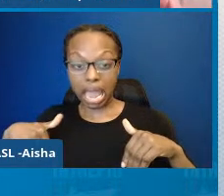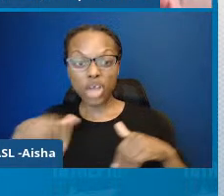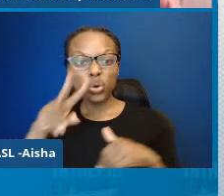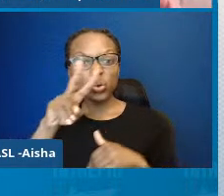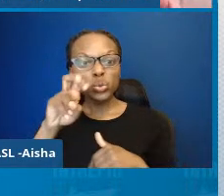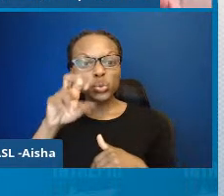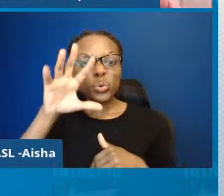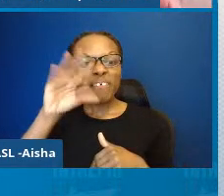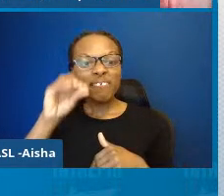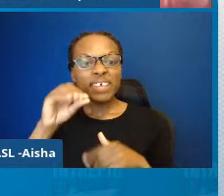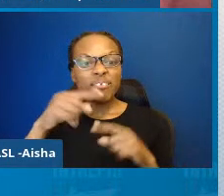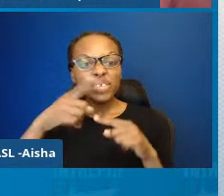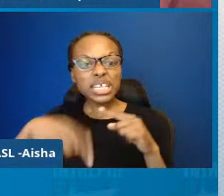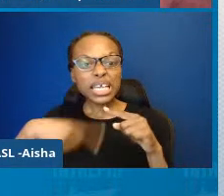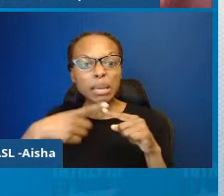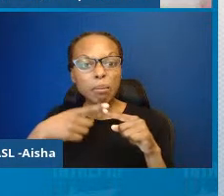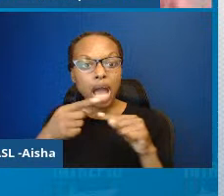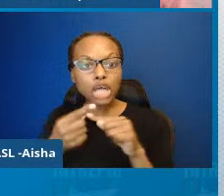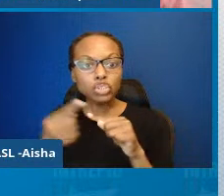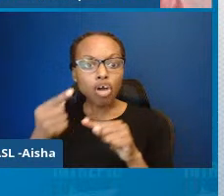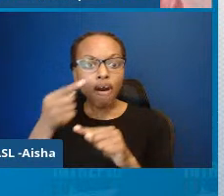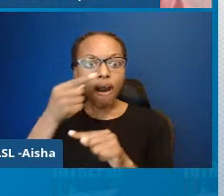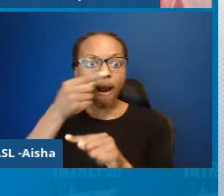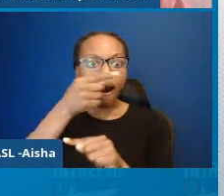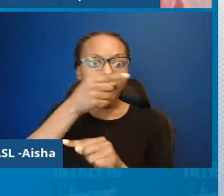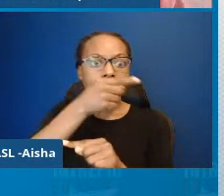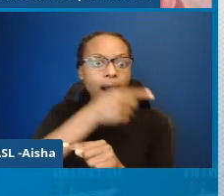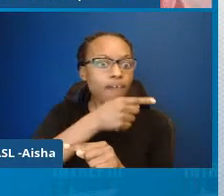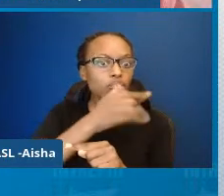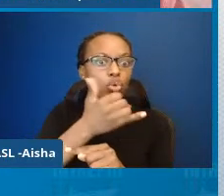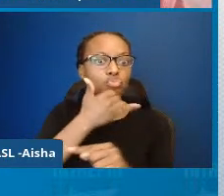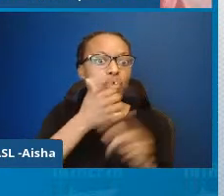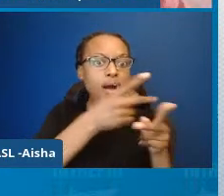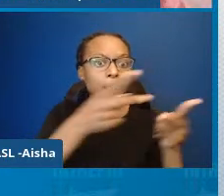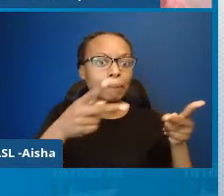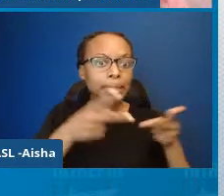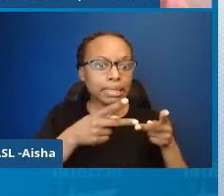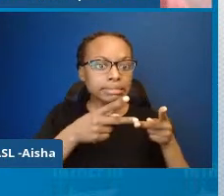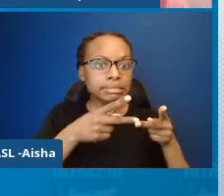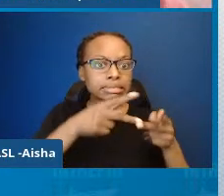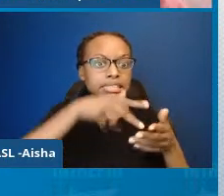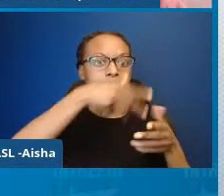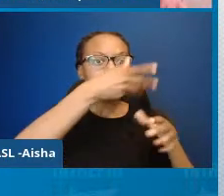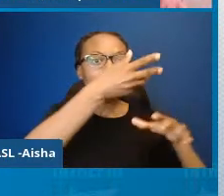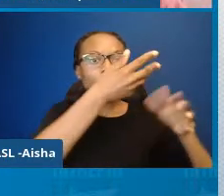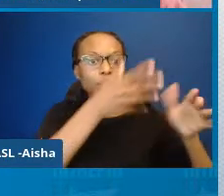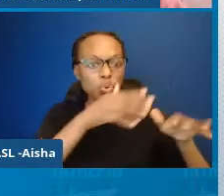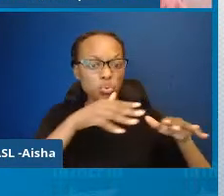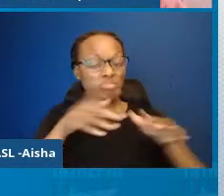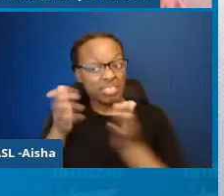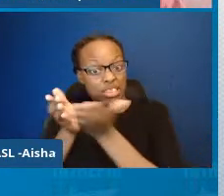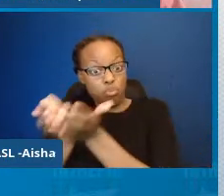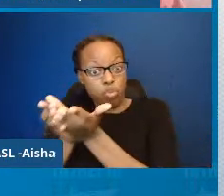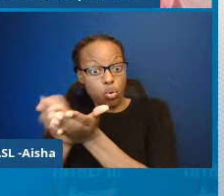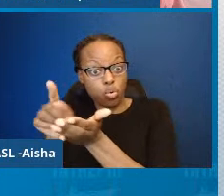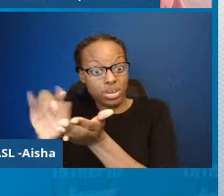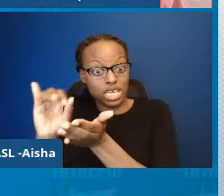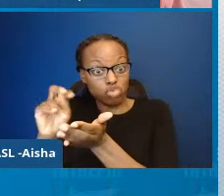targeted path where he was to land and splash back down into the ocean, where Intrepid would be to retrieve